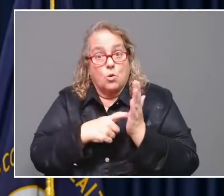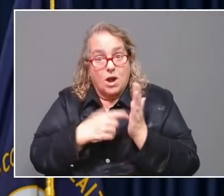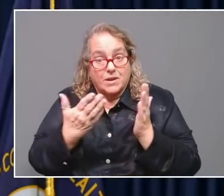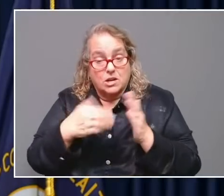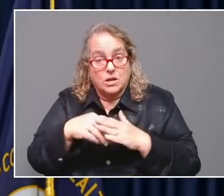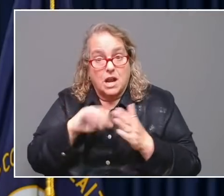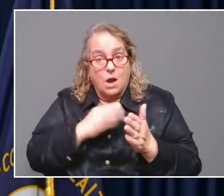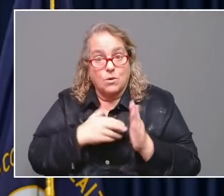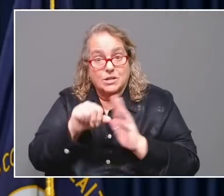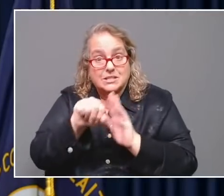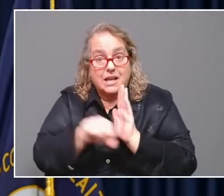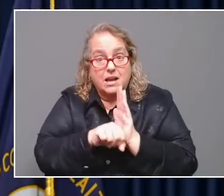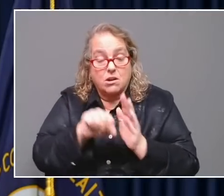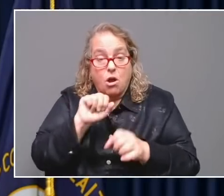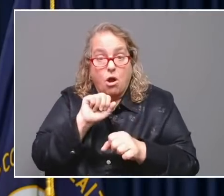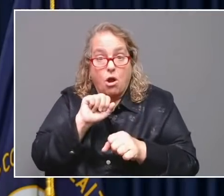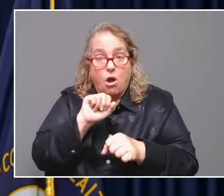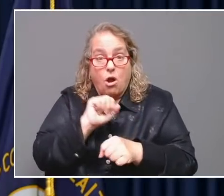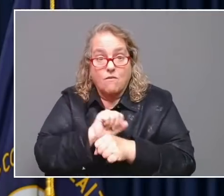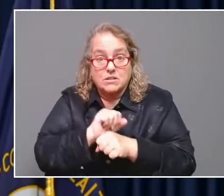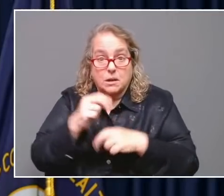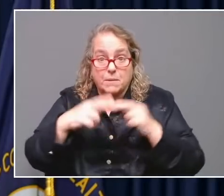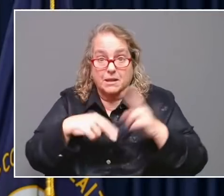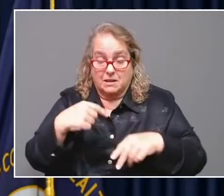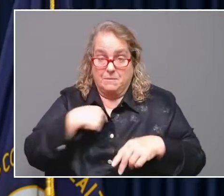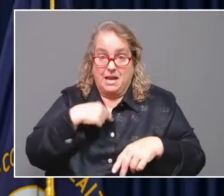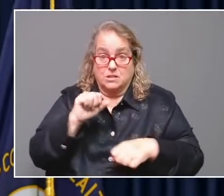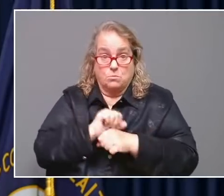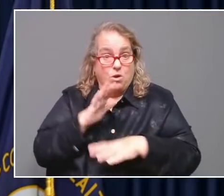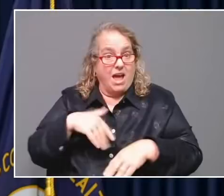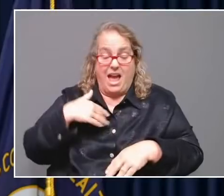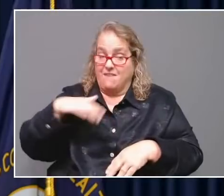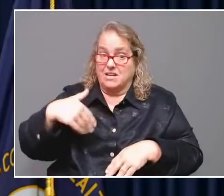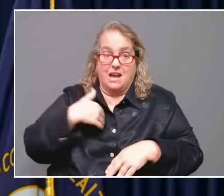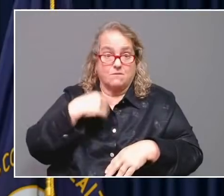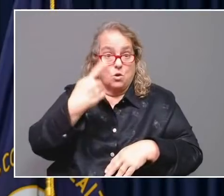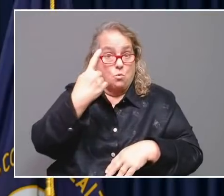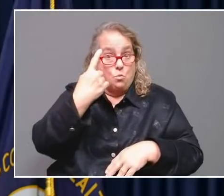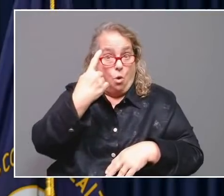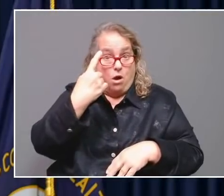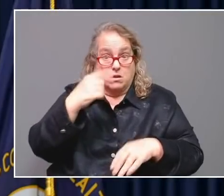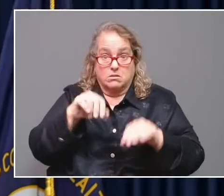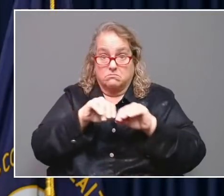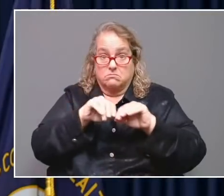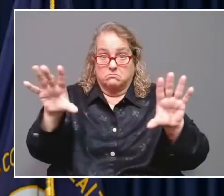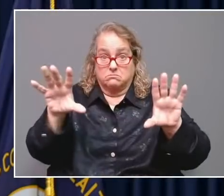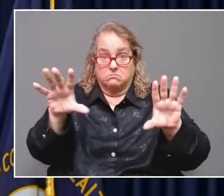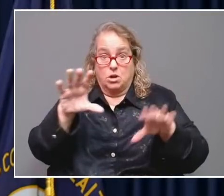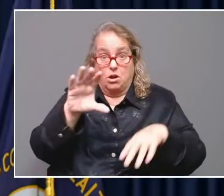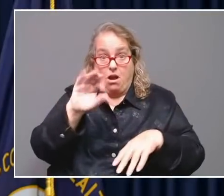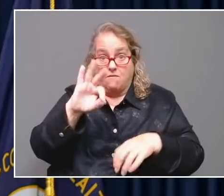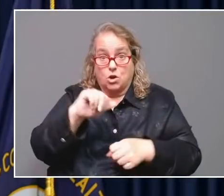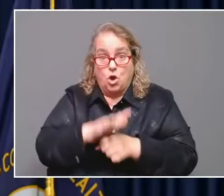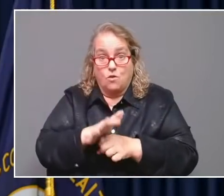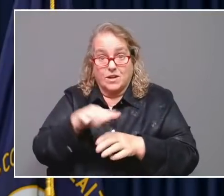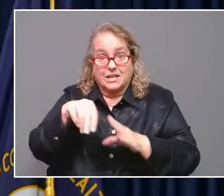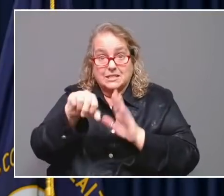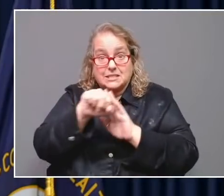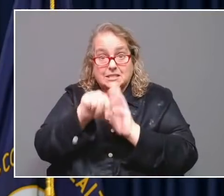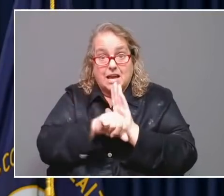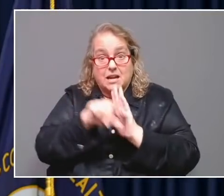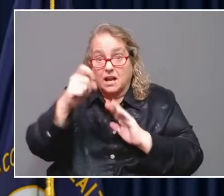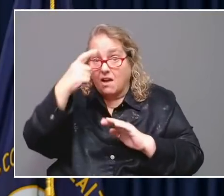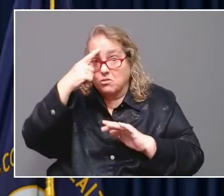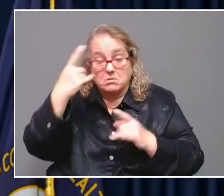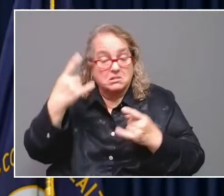that's me as an employer. I haven't had one significant outbreak of COVID since we went back to masks in state government. That means you can get your driver's license. That